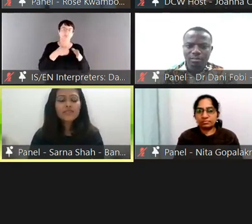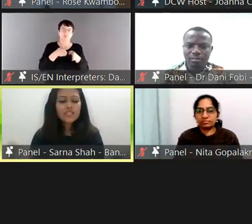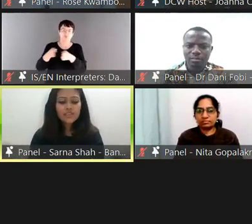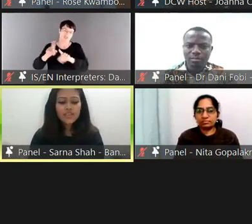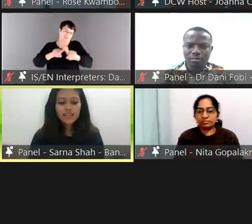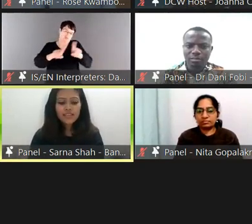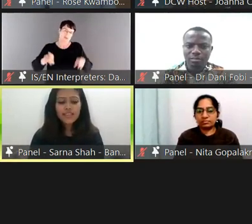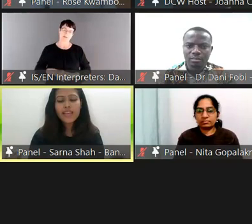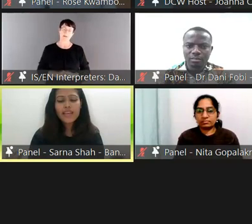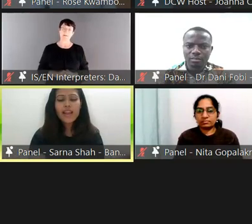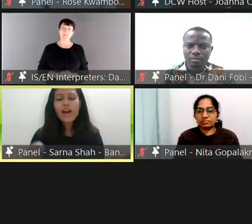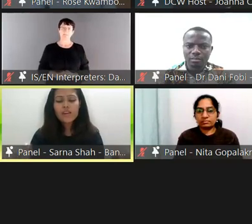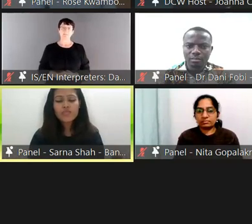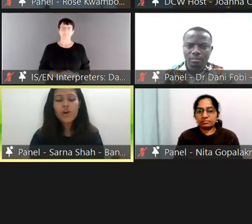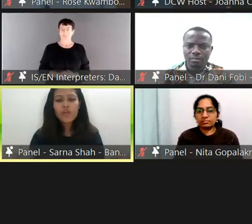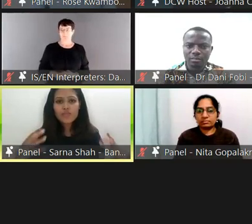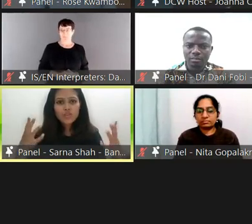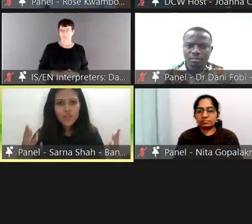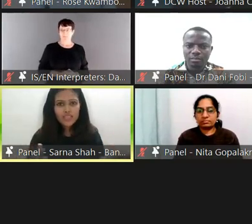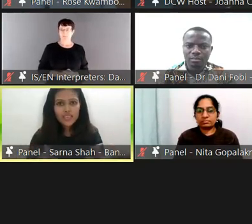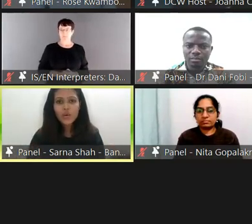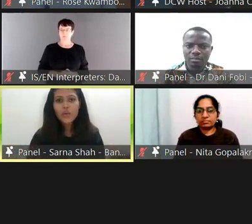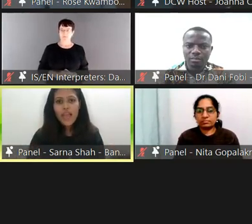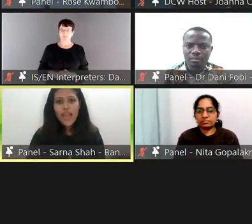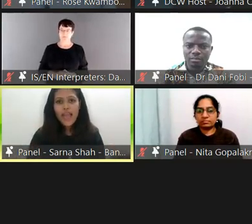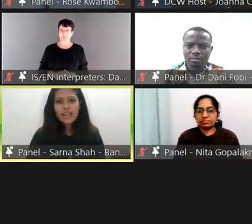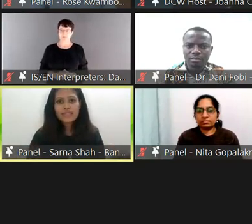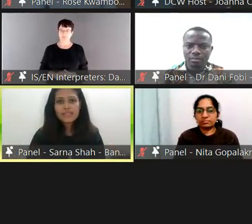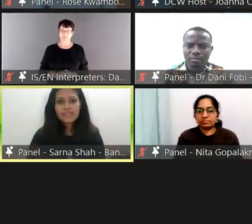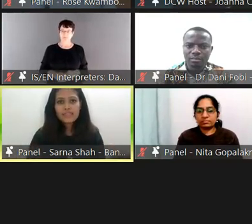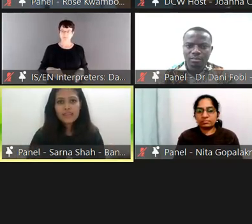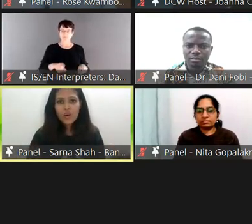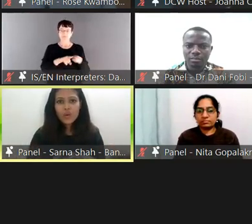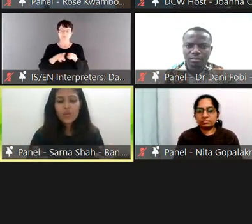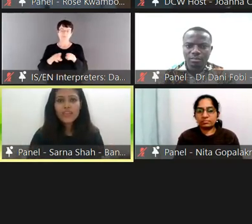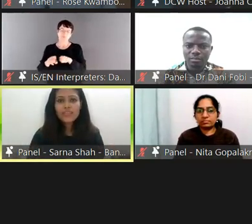like these children, they learn from visual cue, and